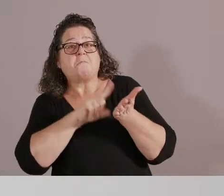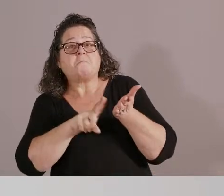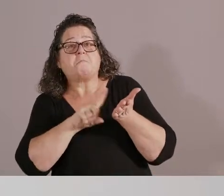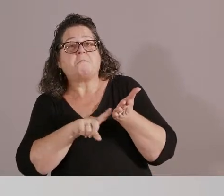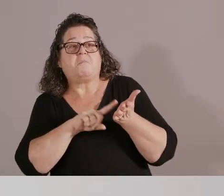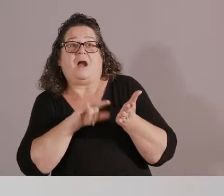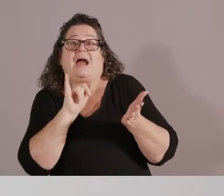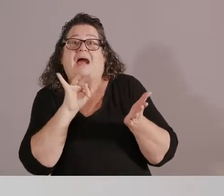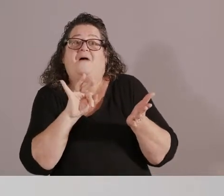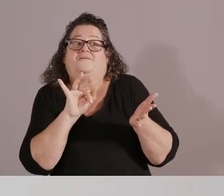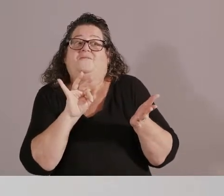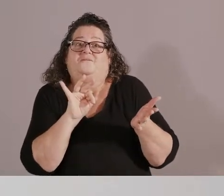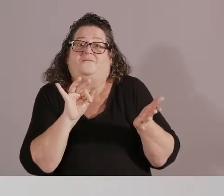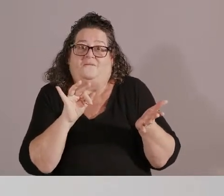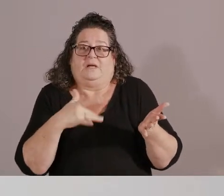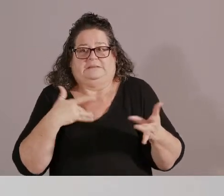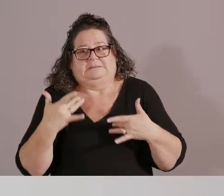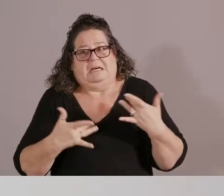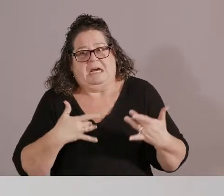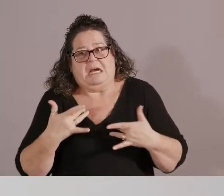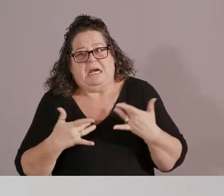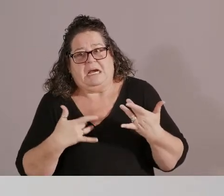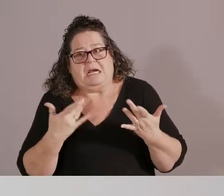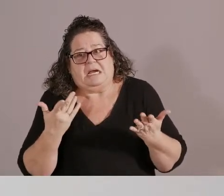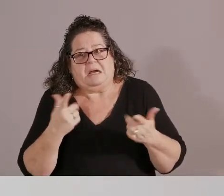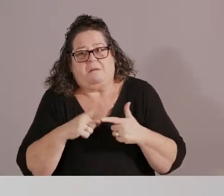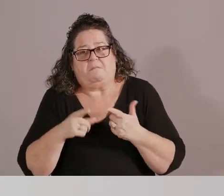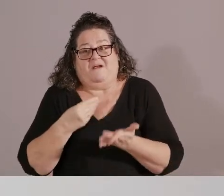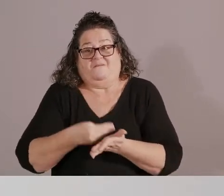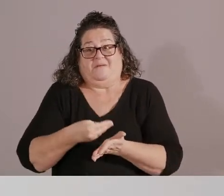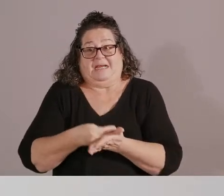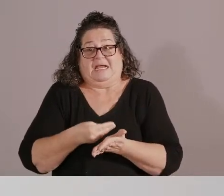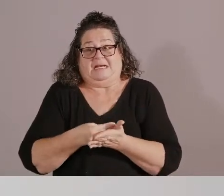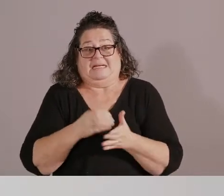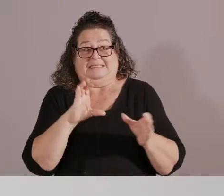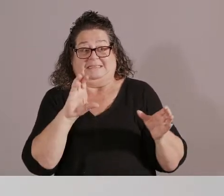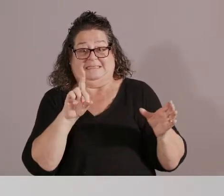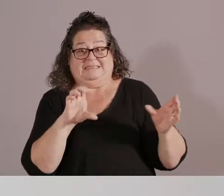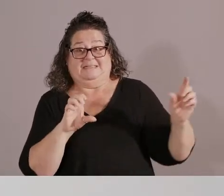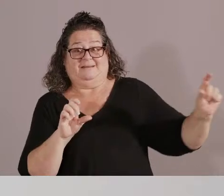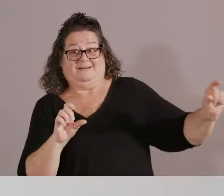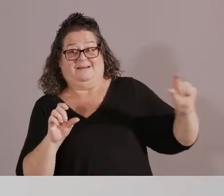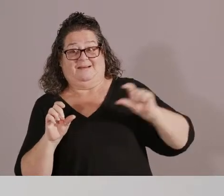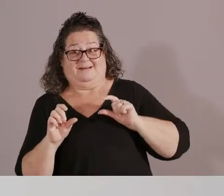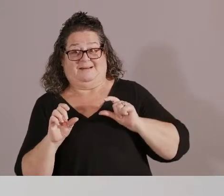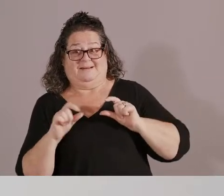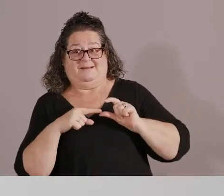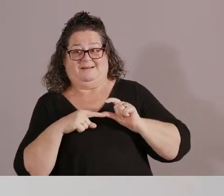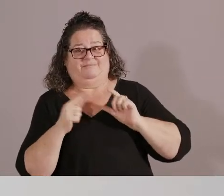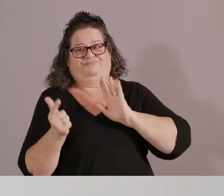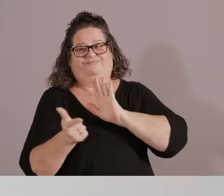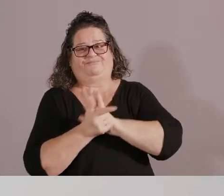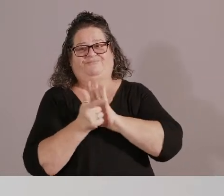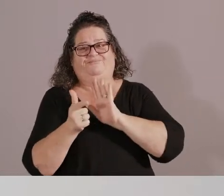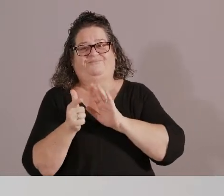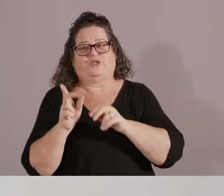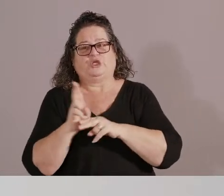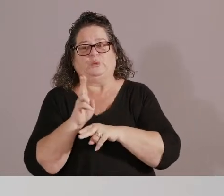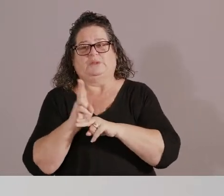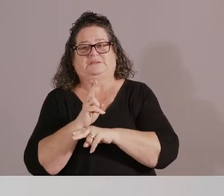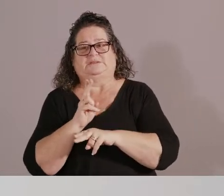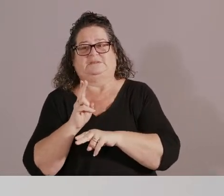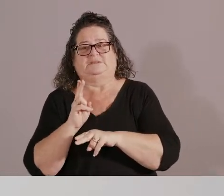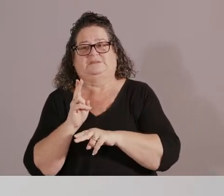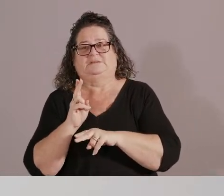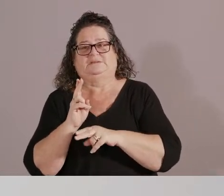from CDC for vaccination efforts, prohibits us using our funding for the sale or for the purchase